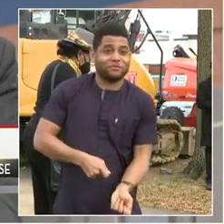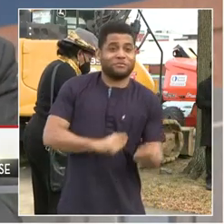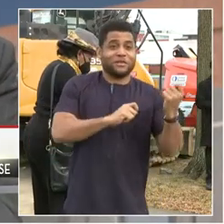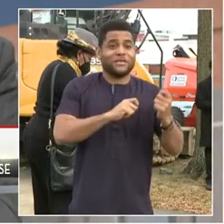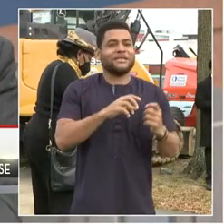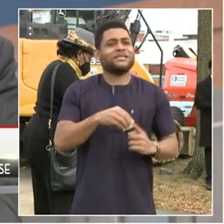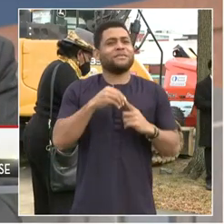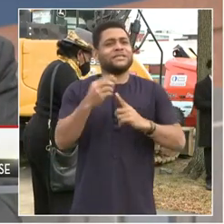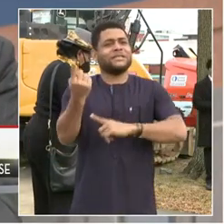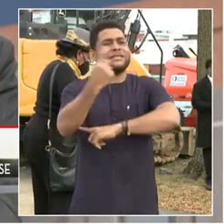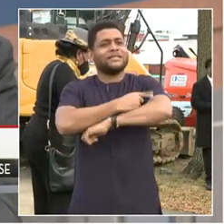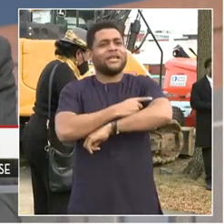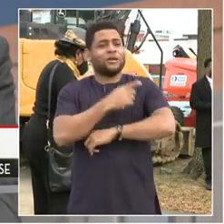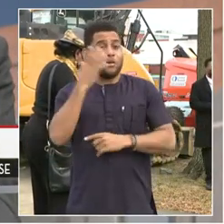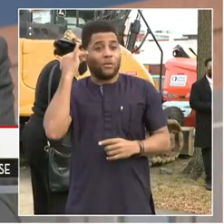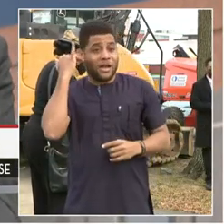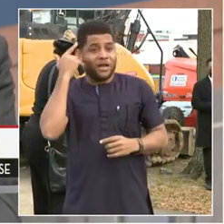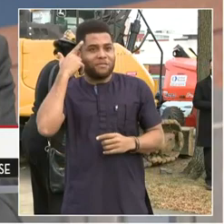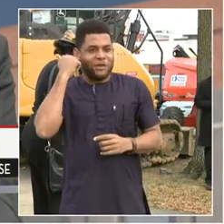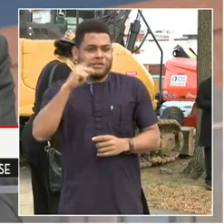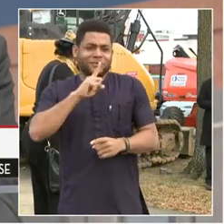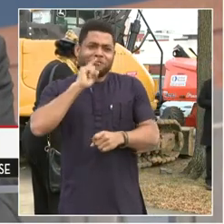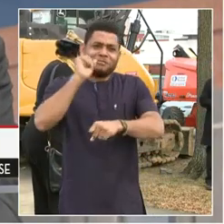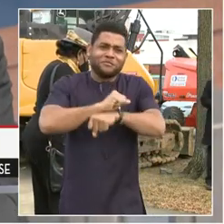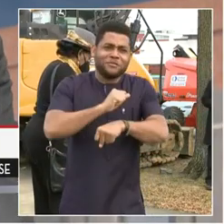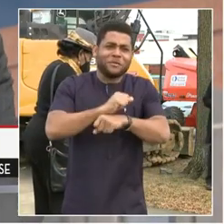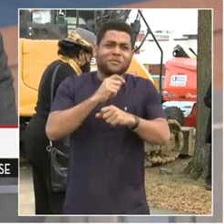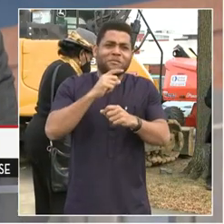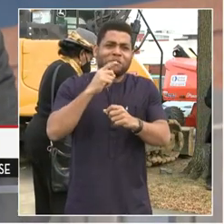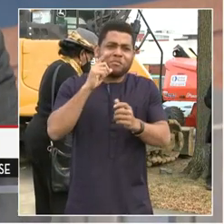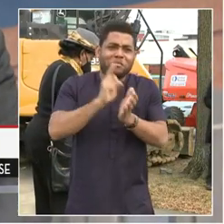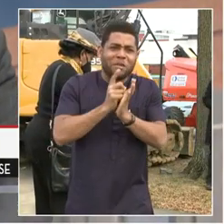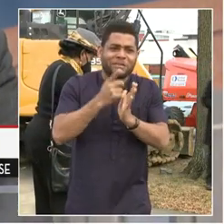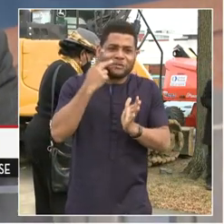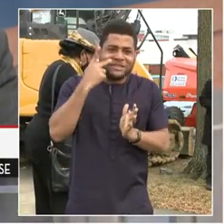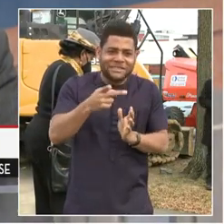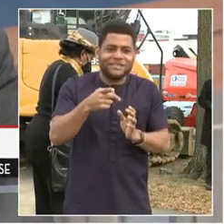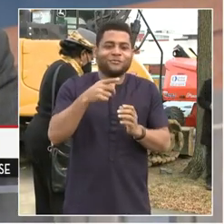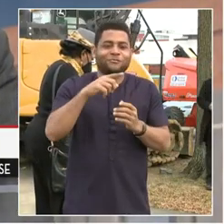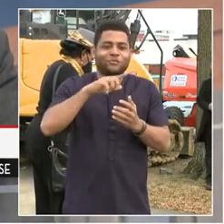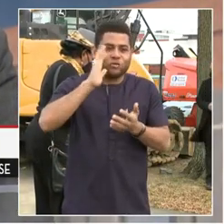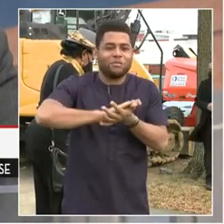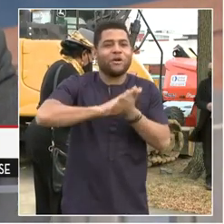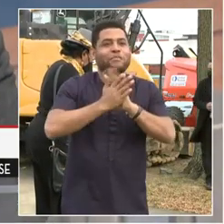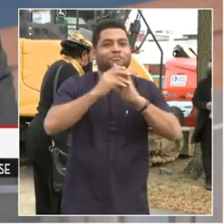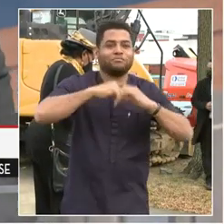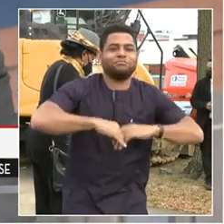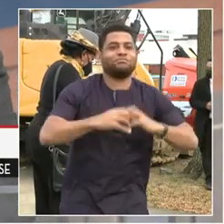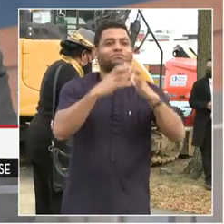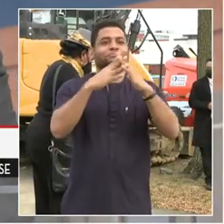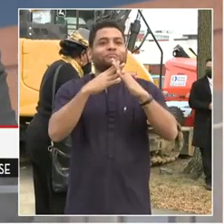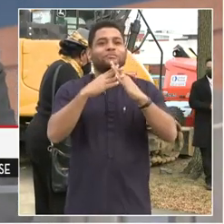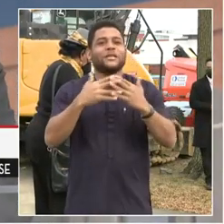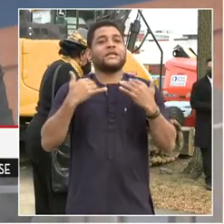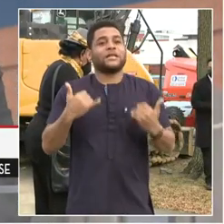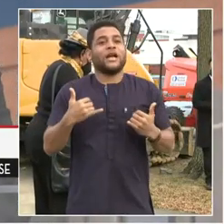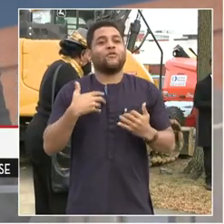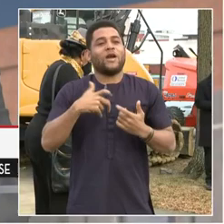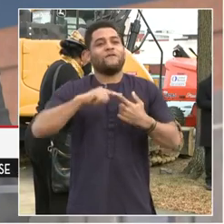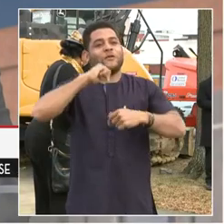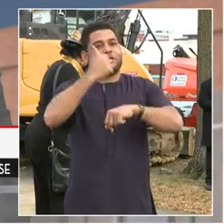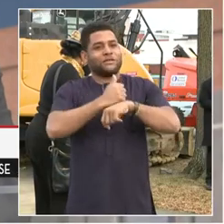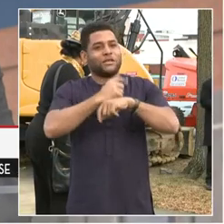about the past, but really think about the future and what will happen here. It's a vision, and many people had this